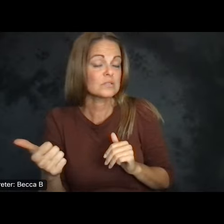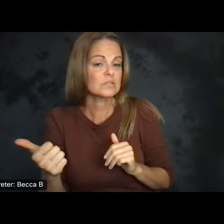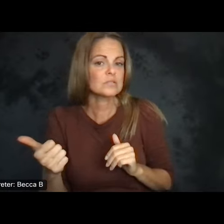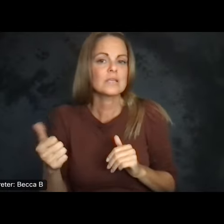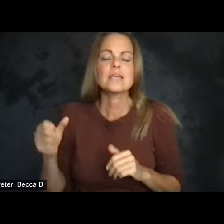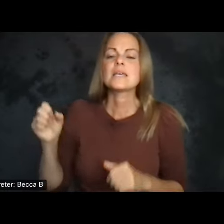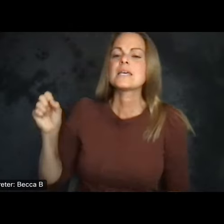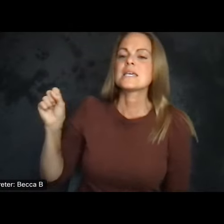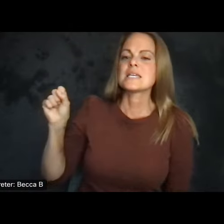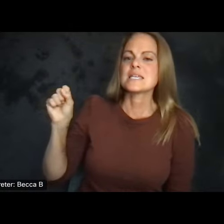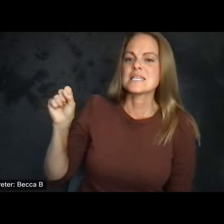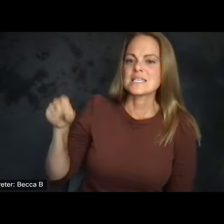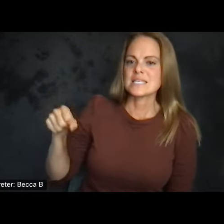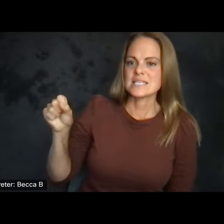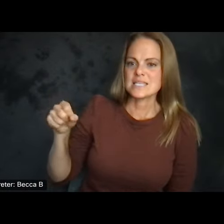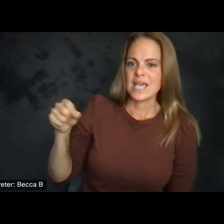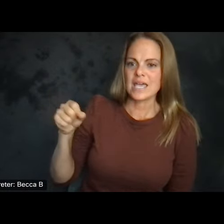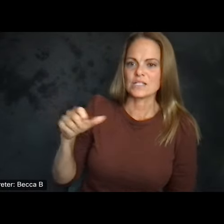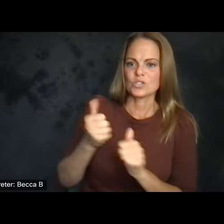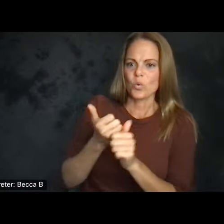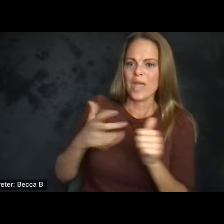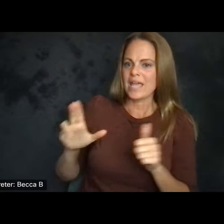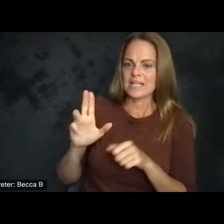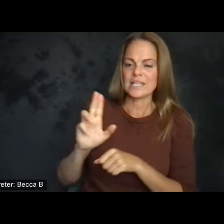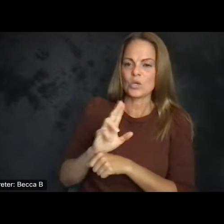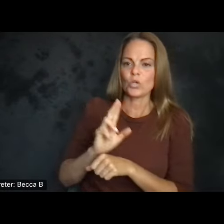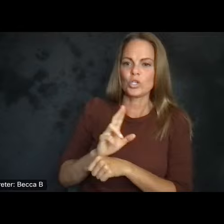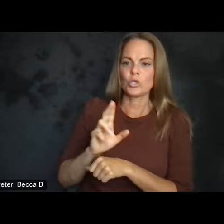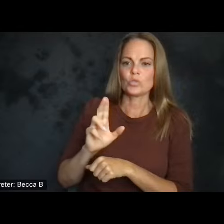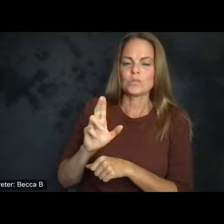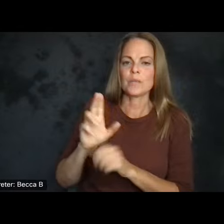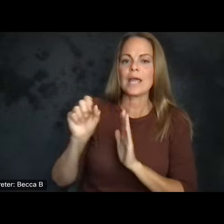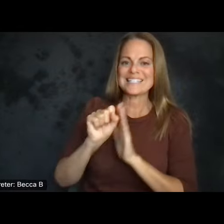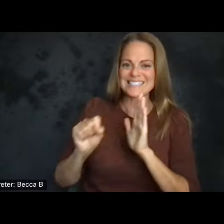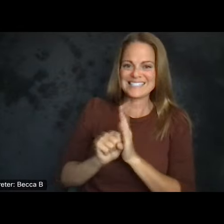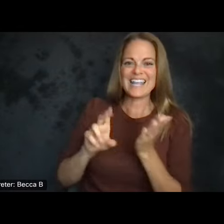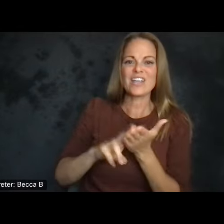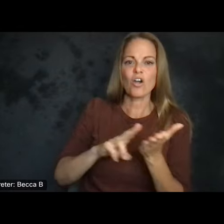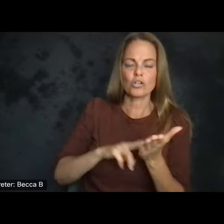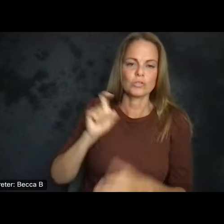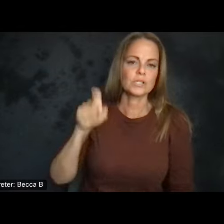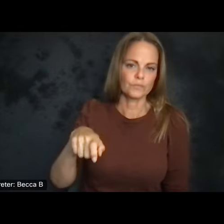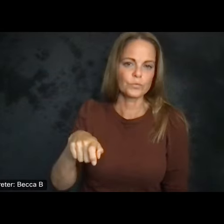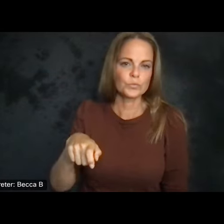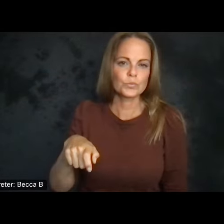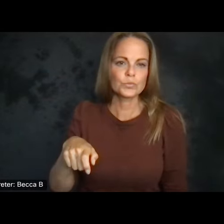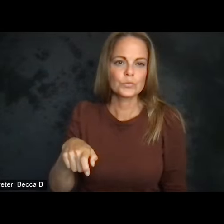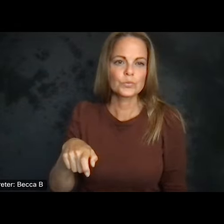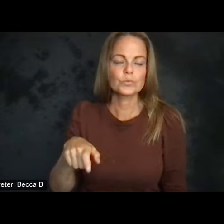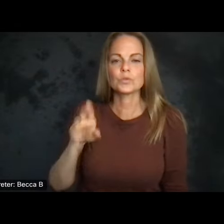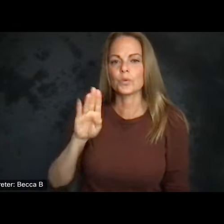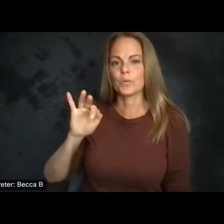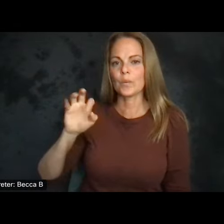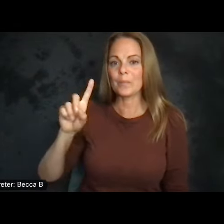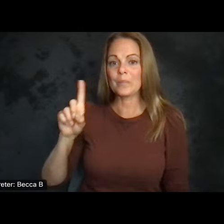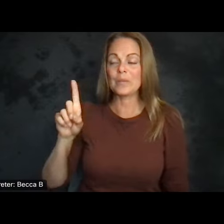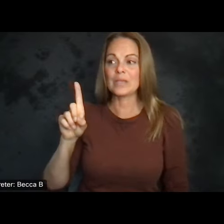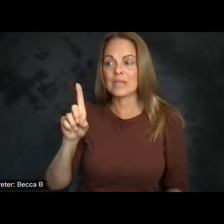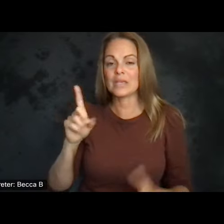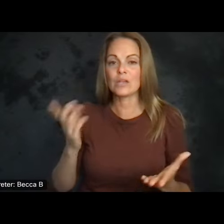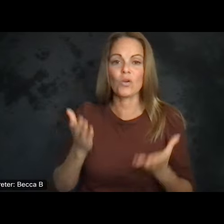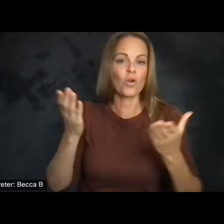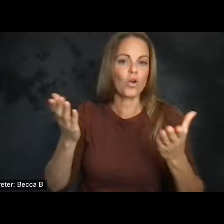Yes, so I mean, anything that we use, they have to be on state contract, right? If we bid it out, there's the bidding process